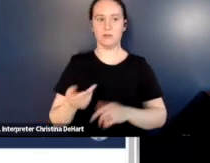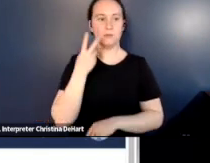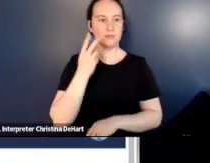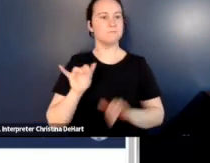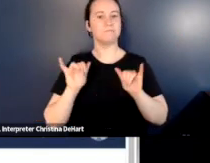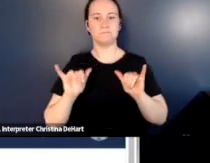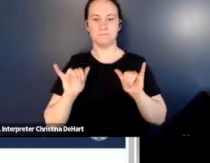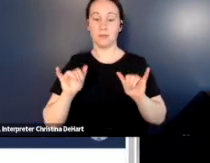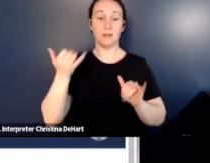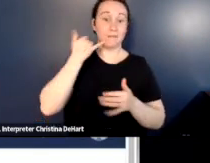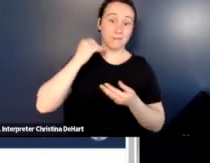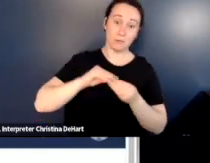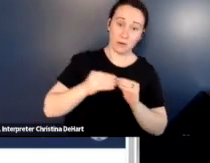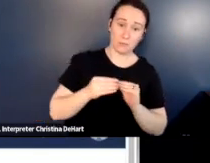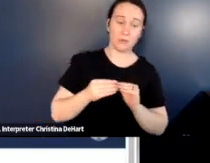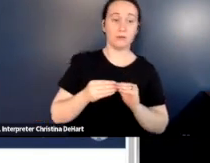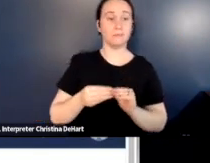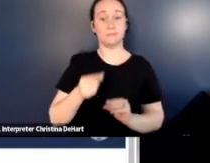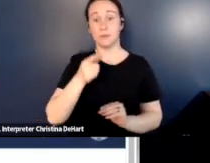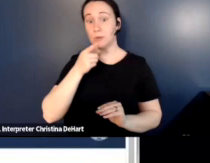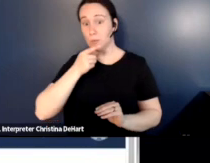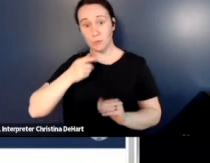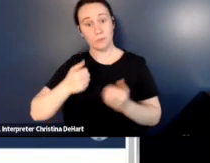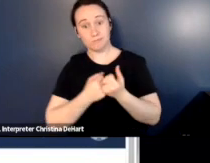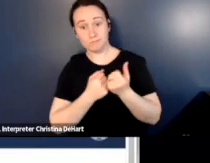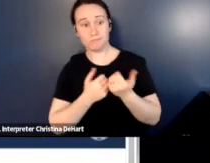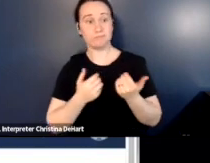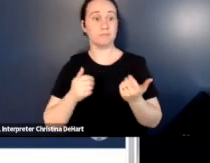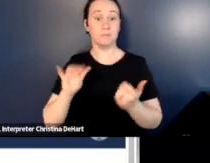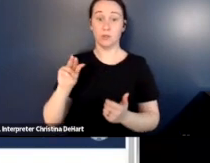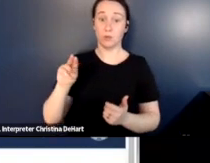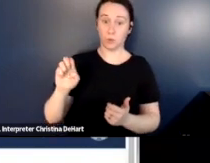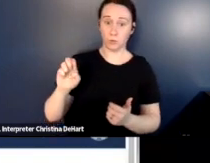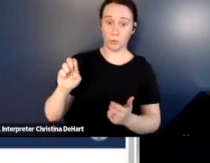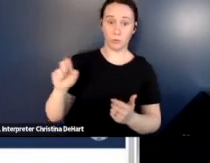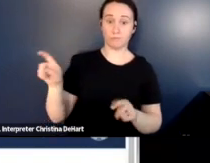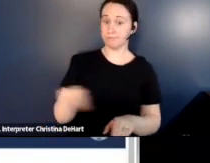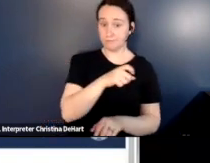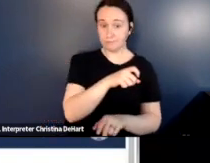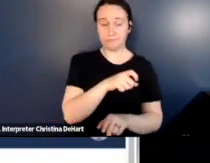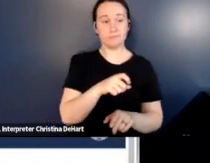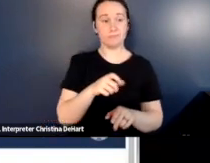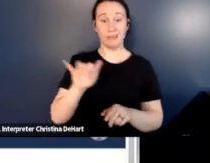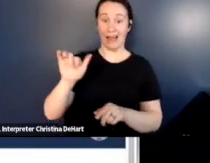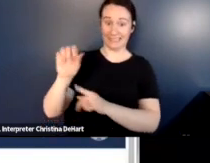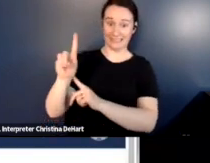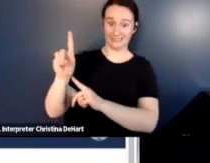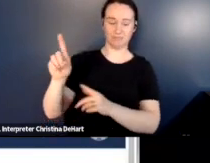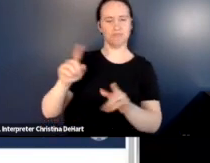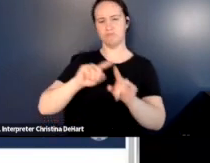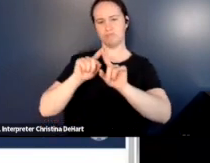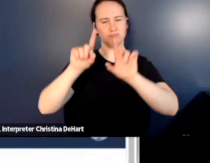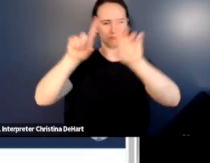the number that this text came from, the carrier, which queue that it's been routed to, as well as the interaction ID,